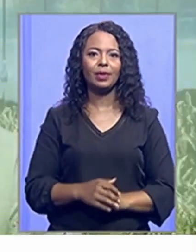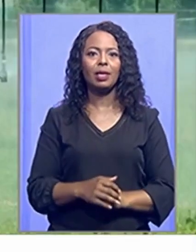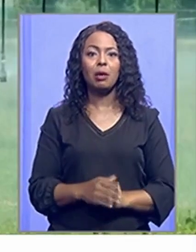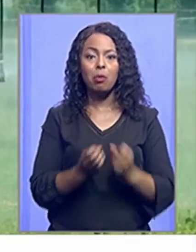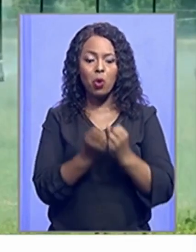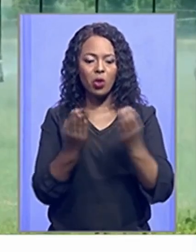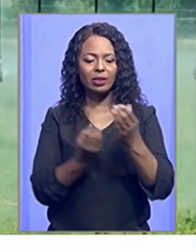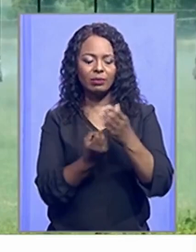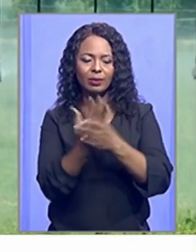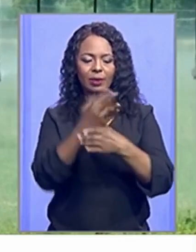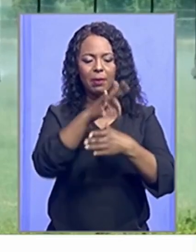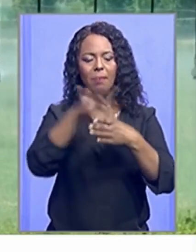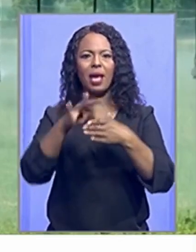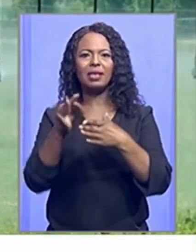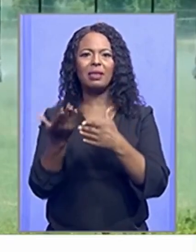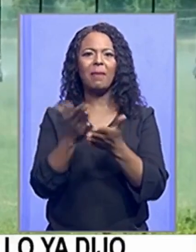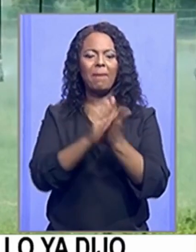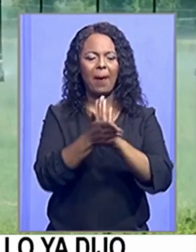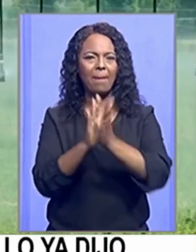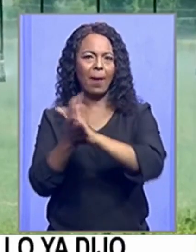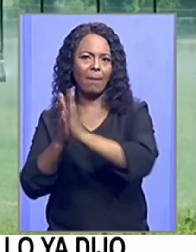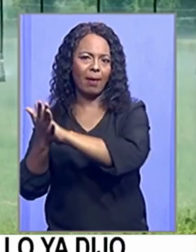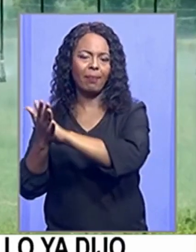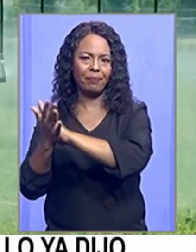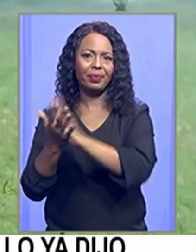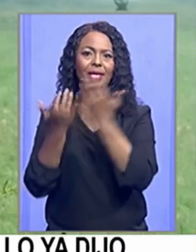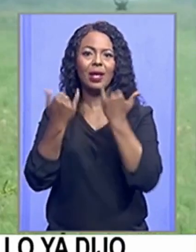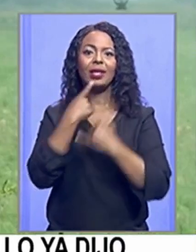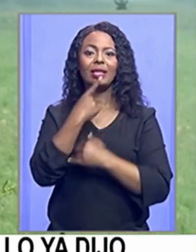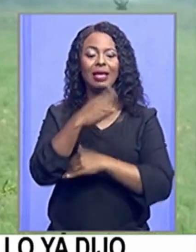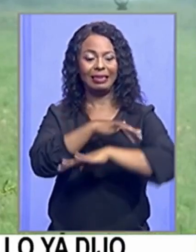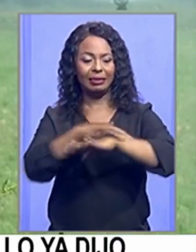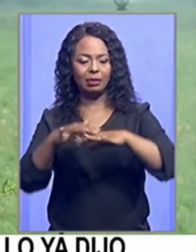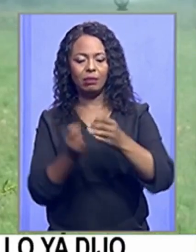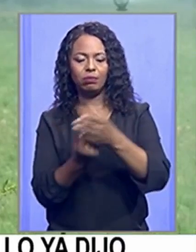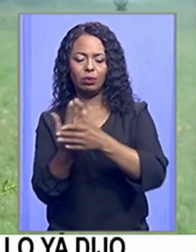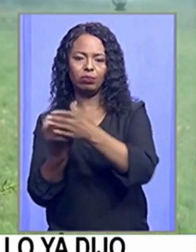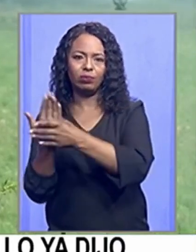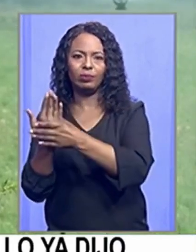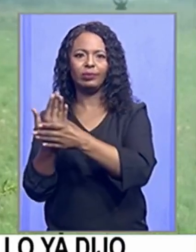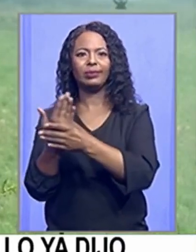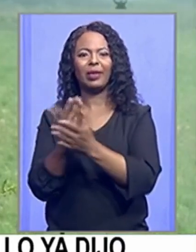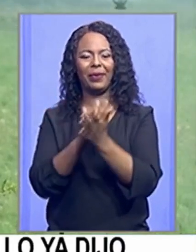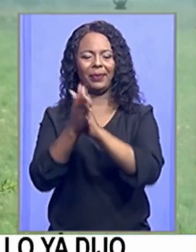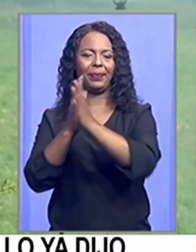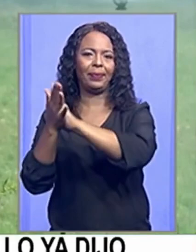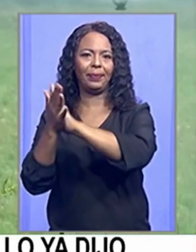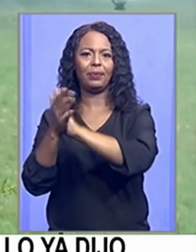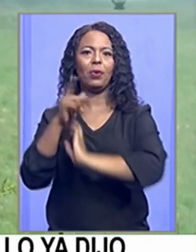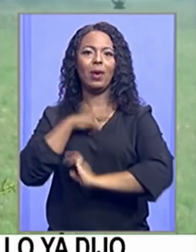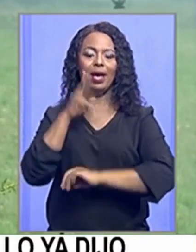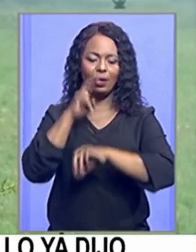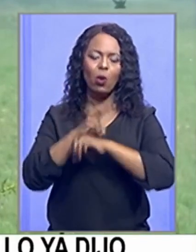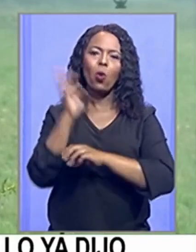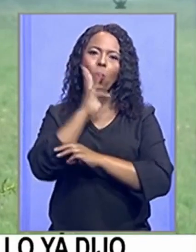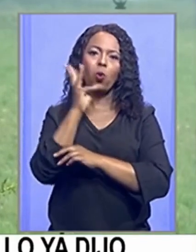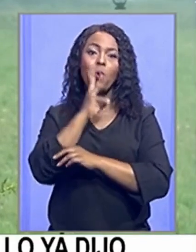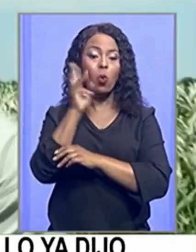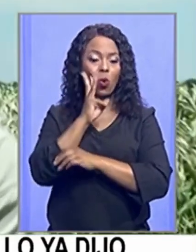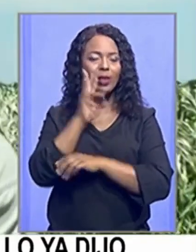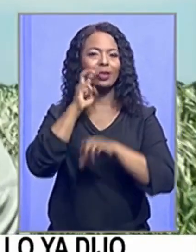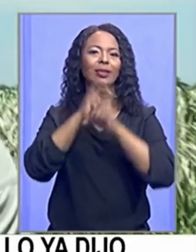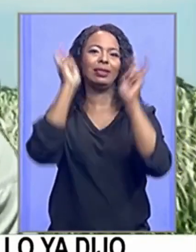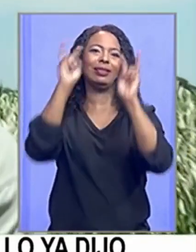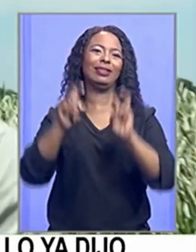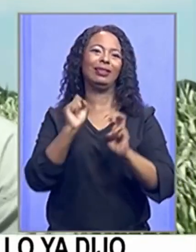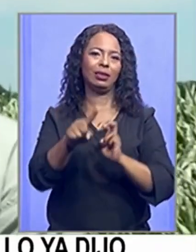dying. Dihwai di entse tlhokomediso ya hore ho shwa ha dijalo ka lebaka la ho hloka metsi a lekaneng ho tla ama haholo bareki.